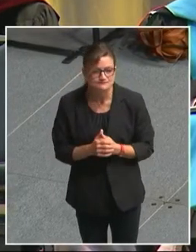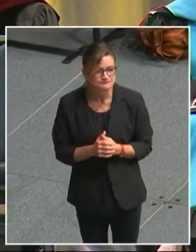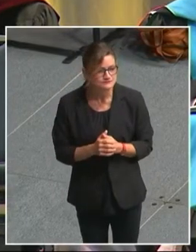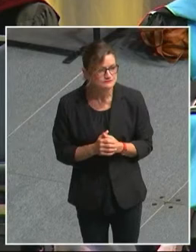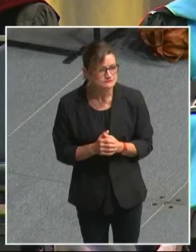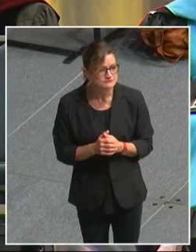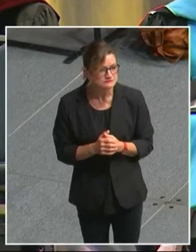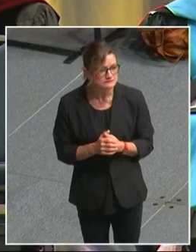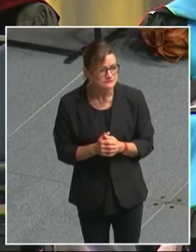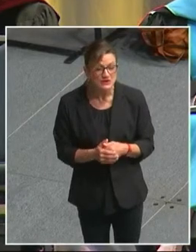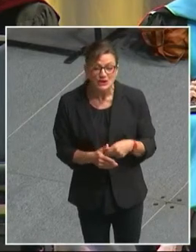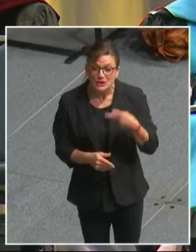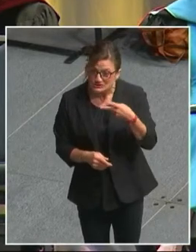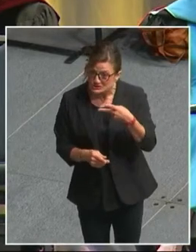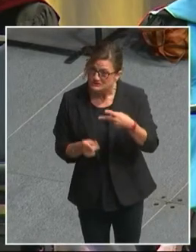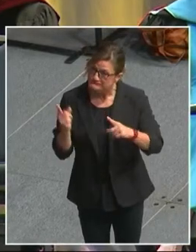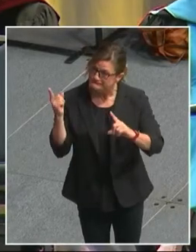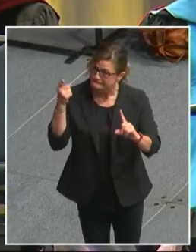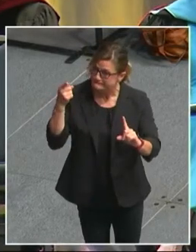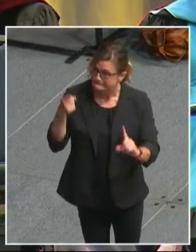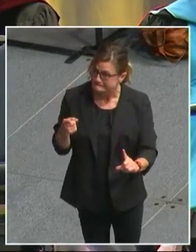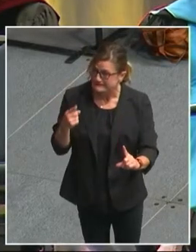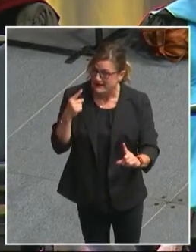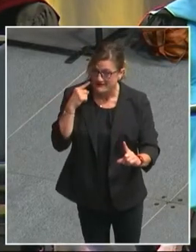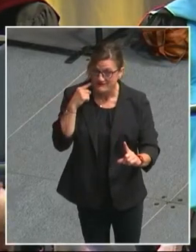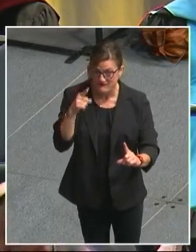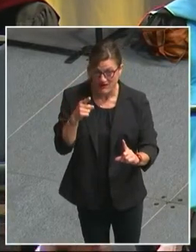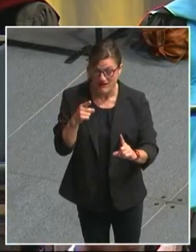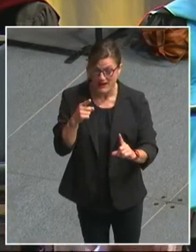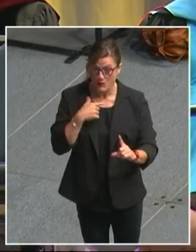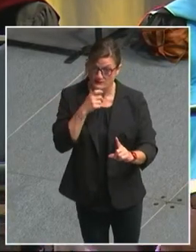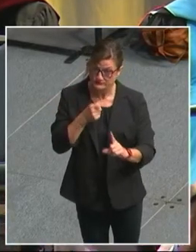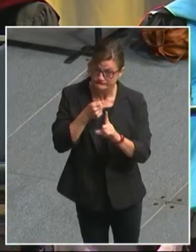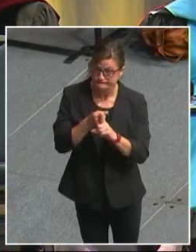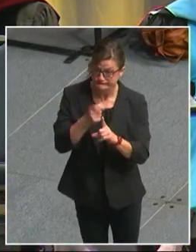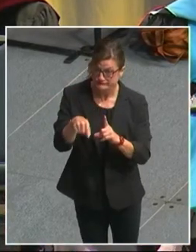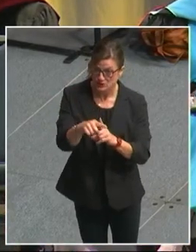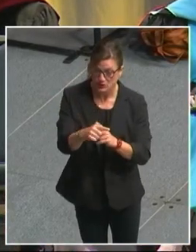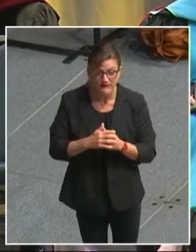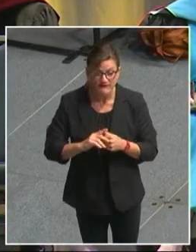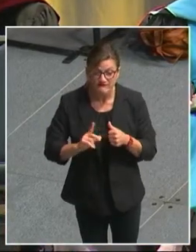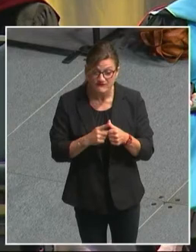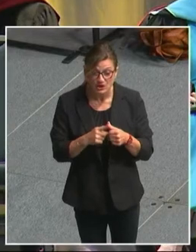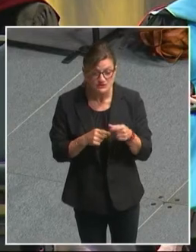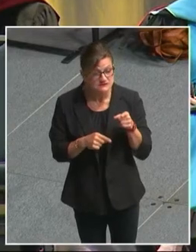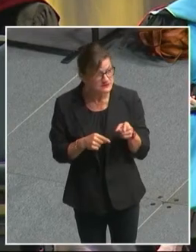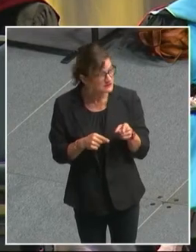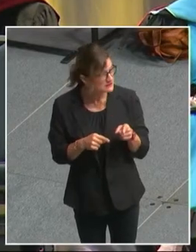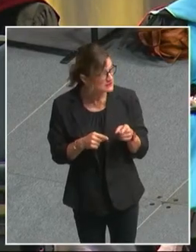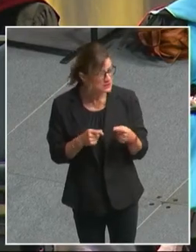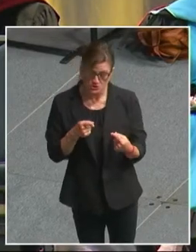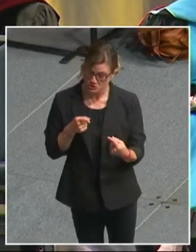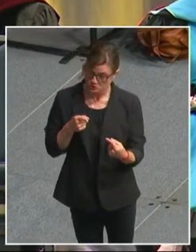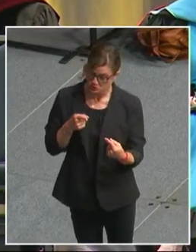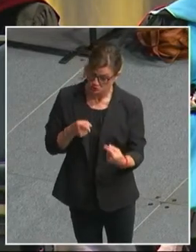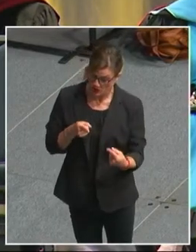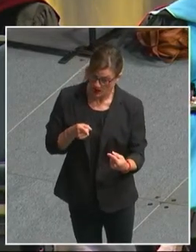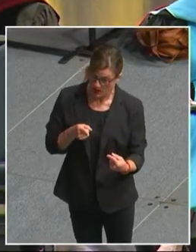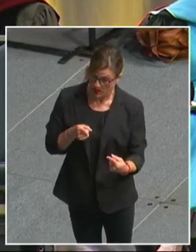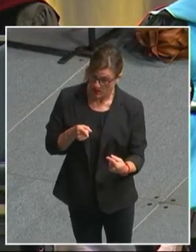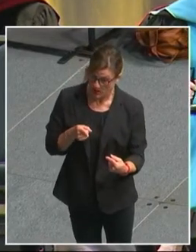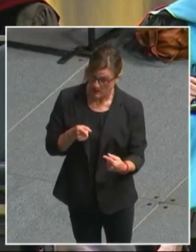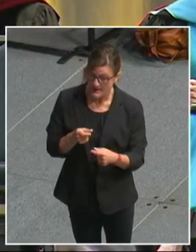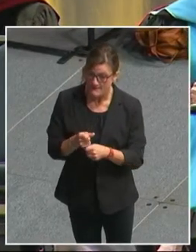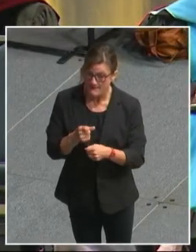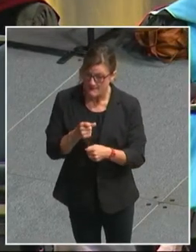things that I would like you to take away from this speech are the next. The first is struggle makes